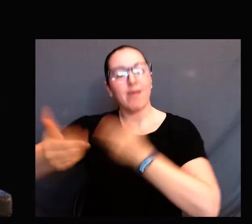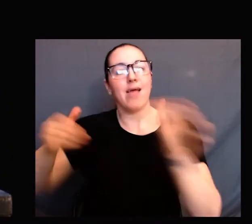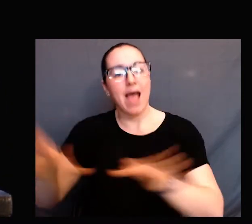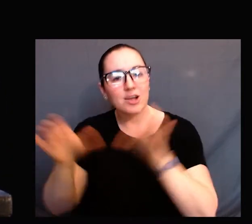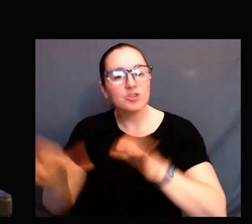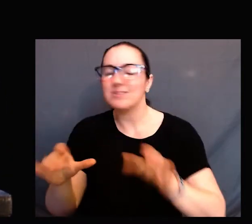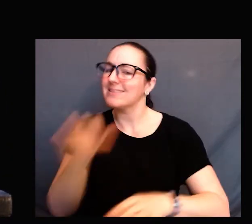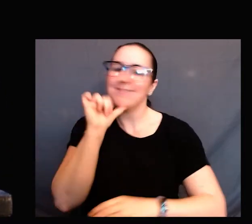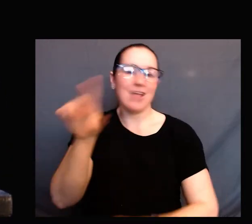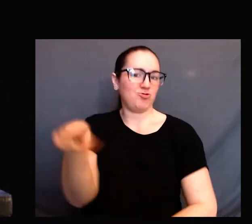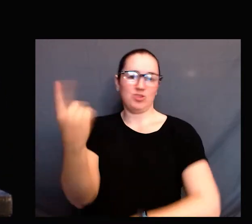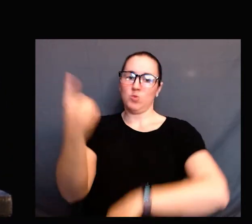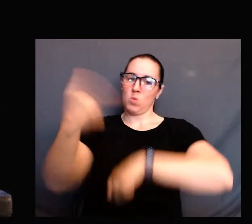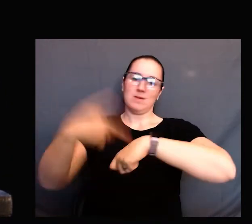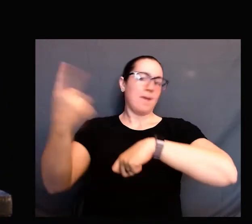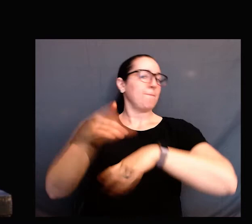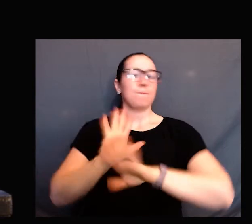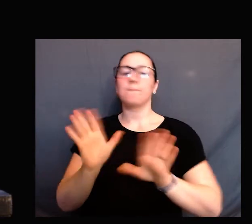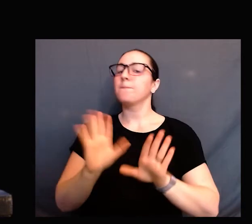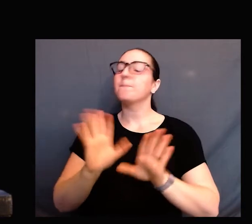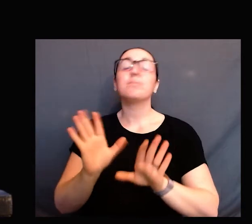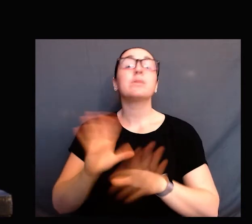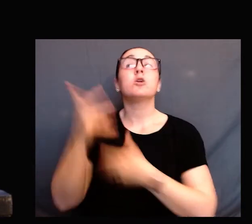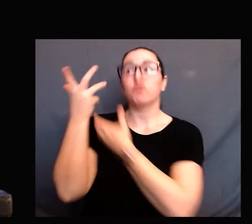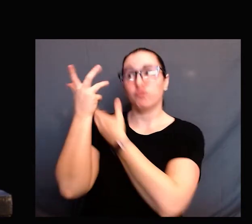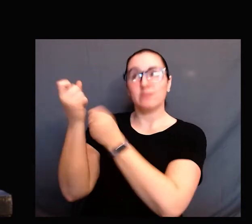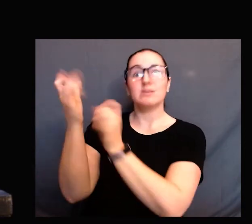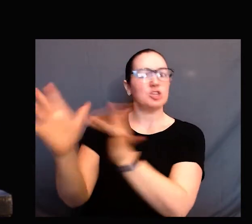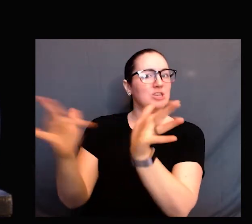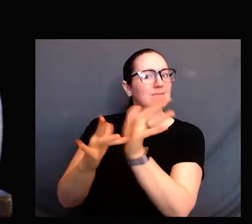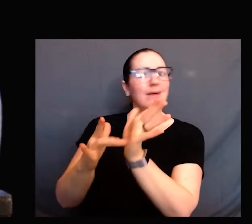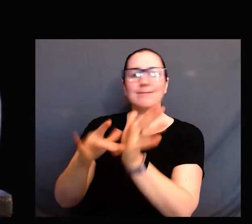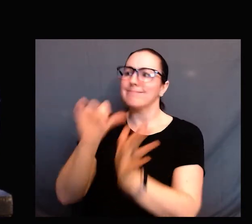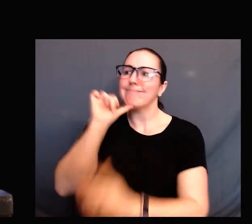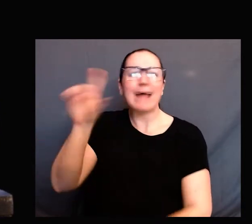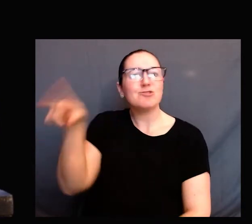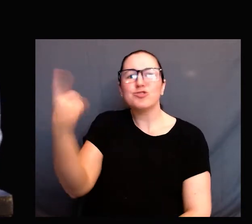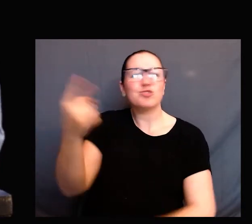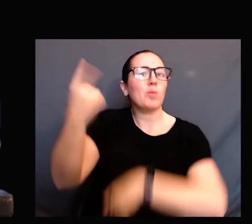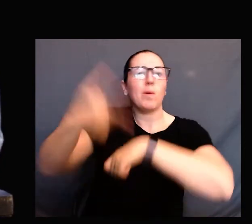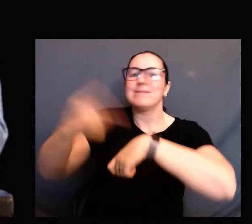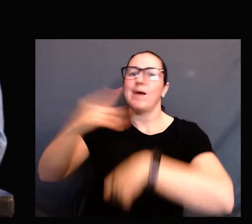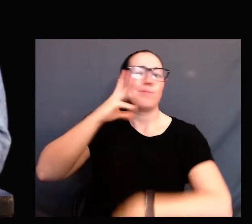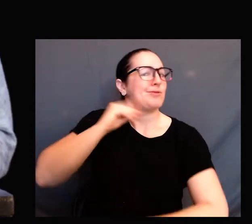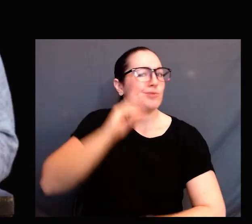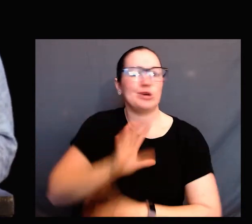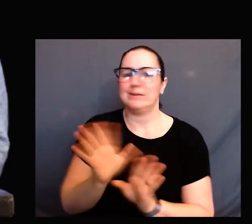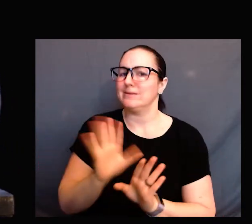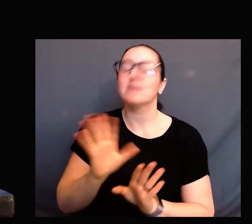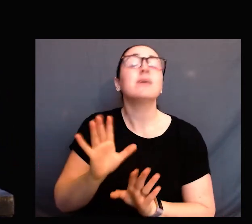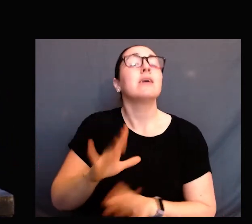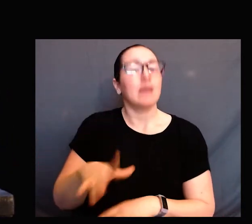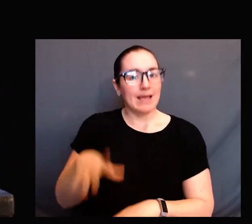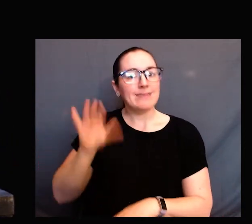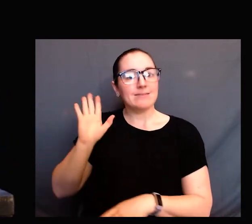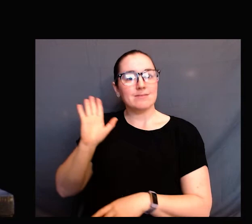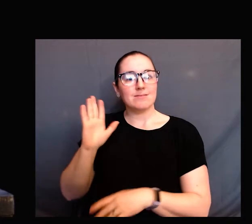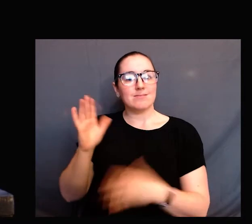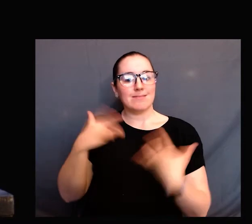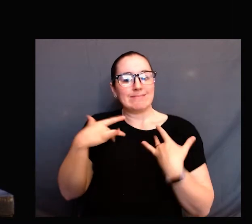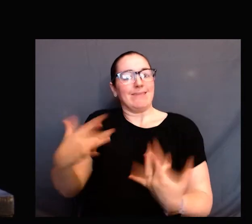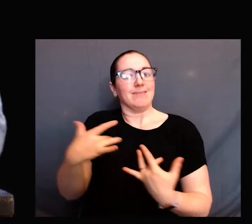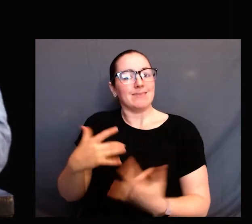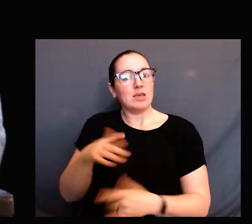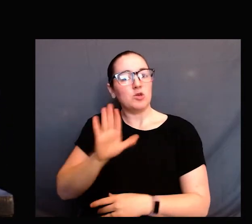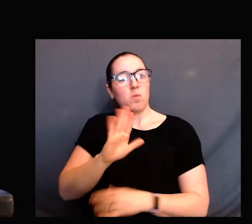isn't something that we just do one time, because we know that trusting in Jesus is not just a one-time experience, but it is a way